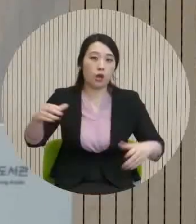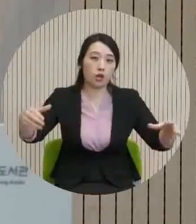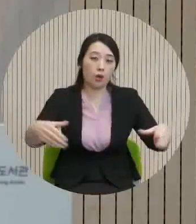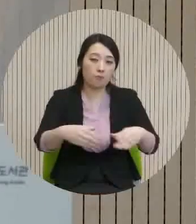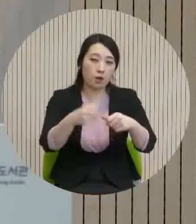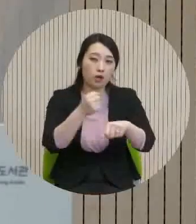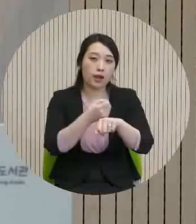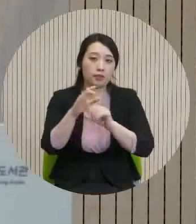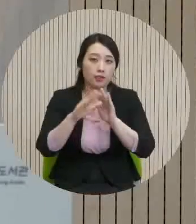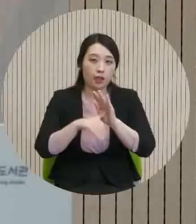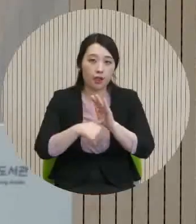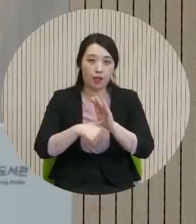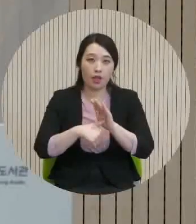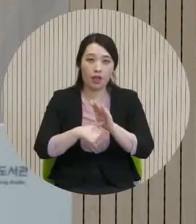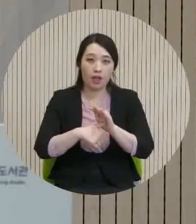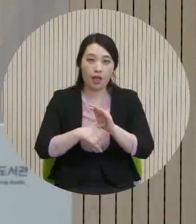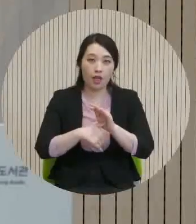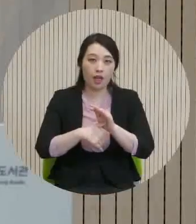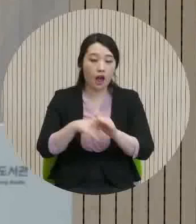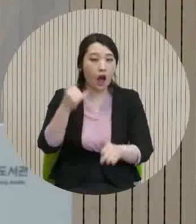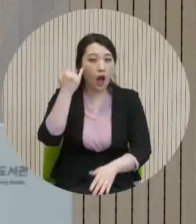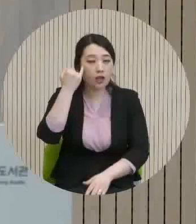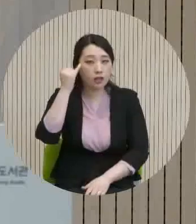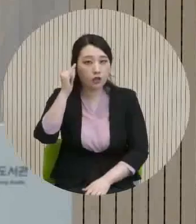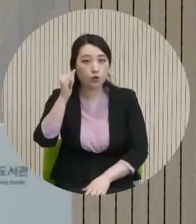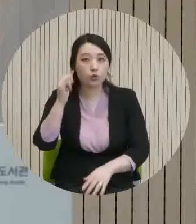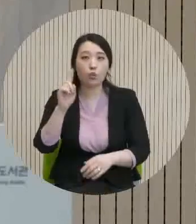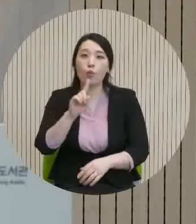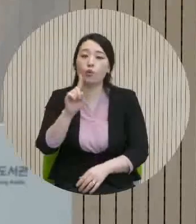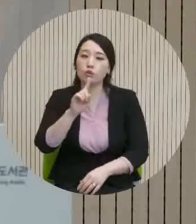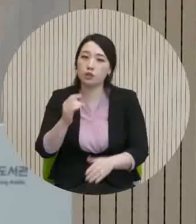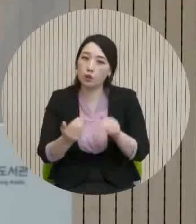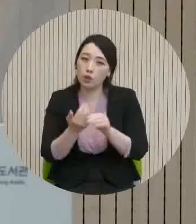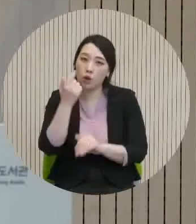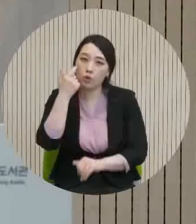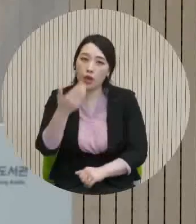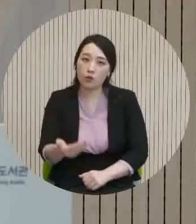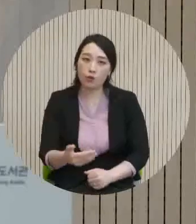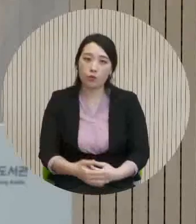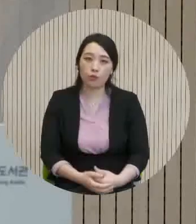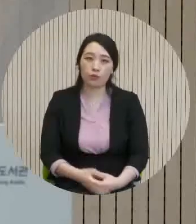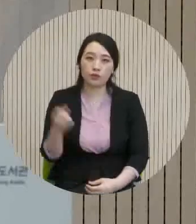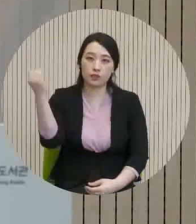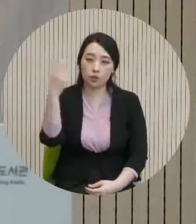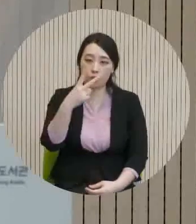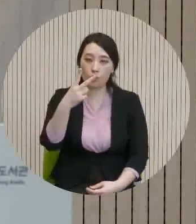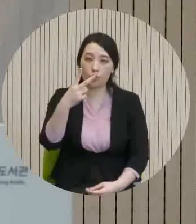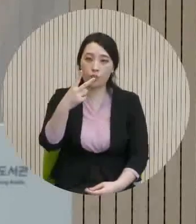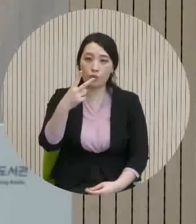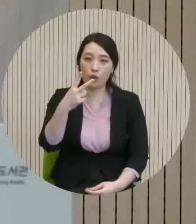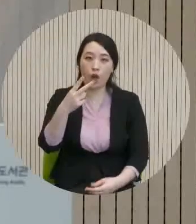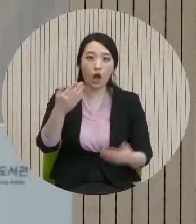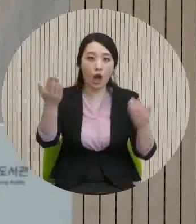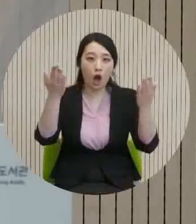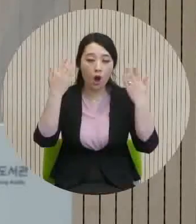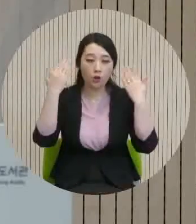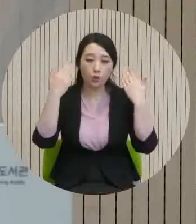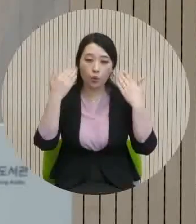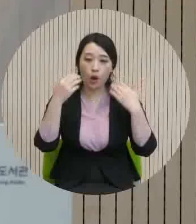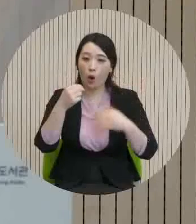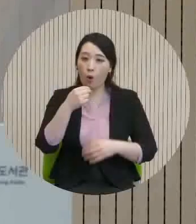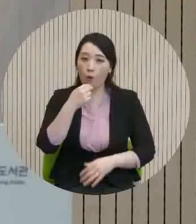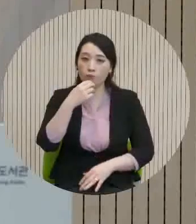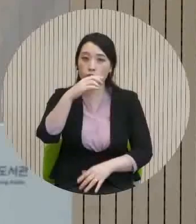is this new idea coming from? If there is a region without many schools around, how do you promote the